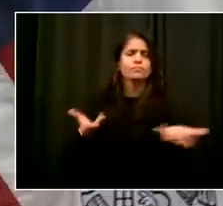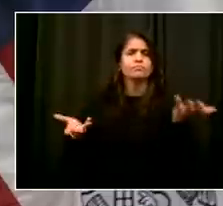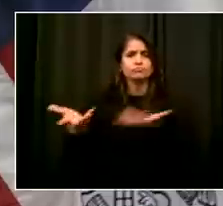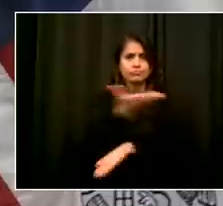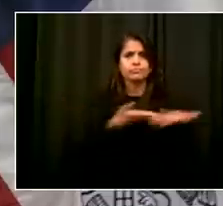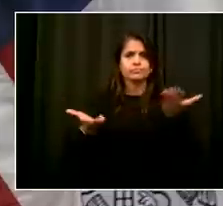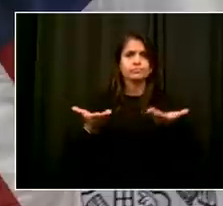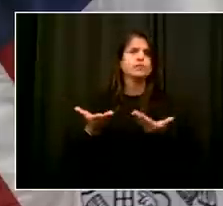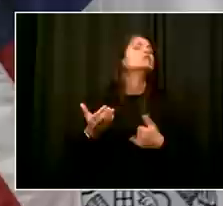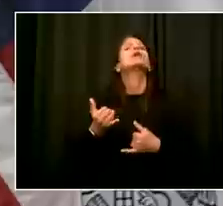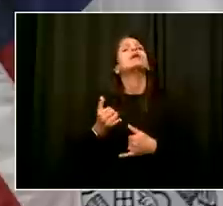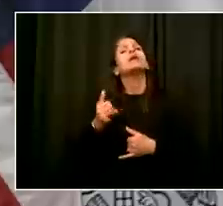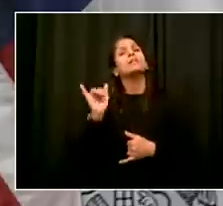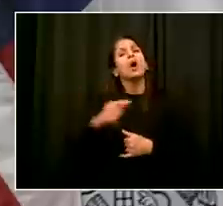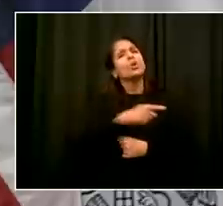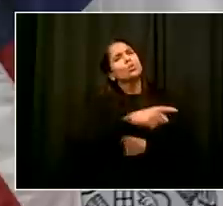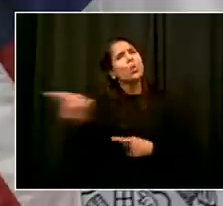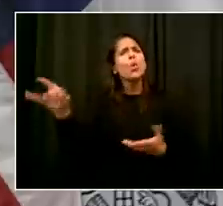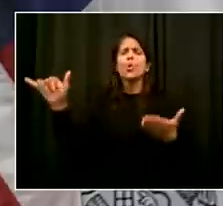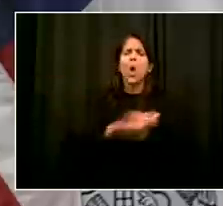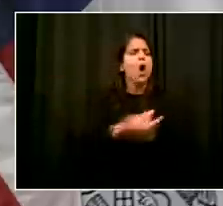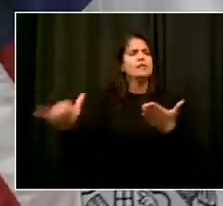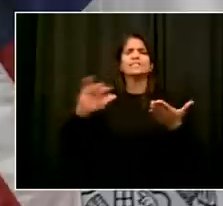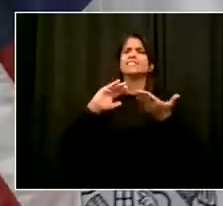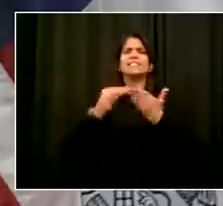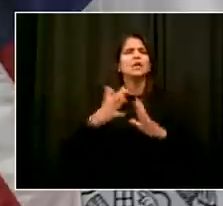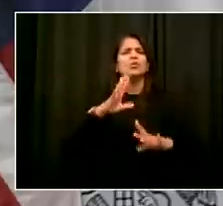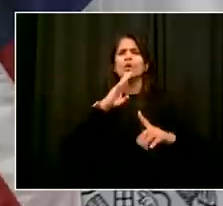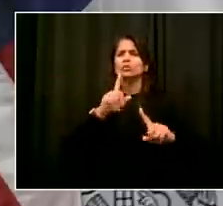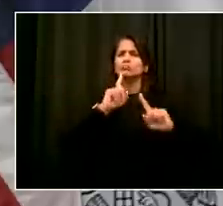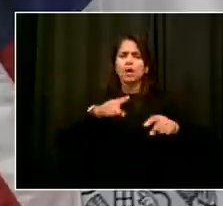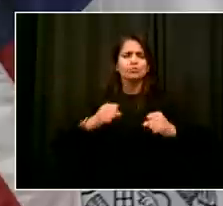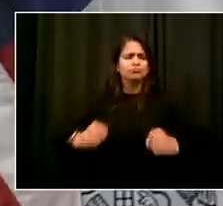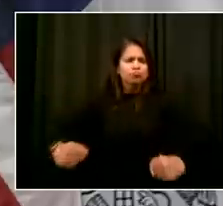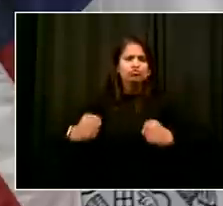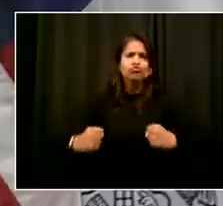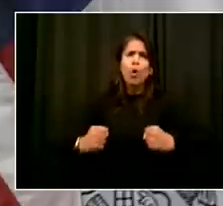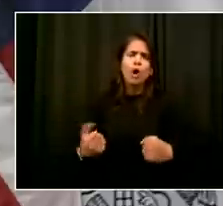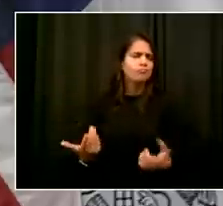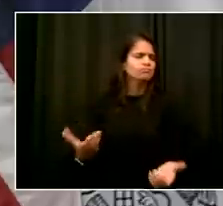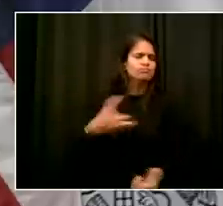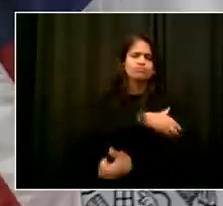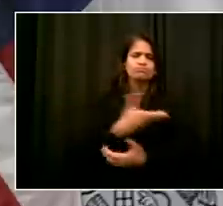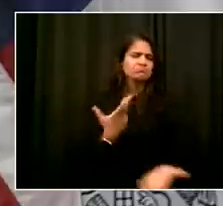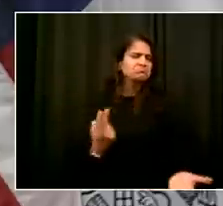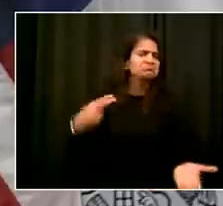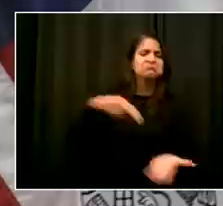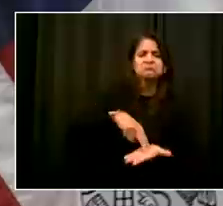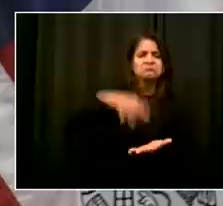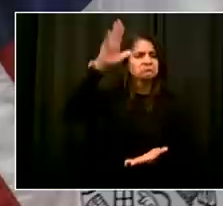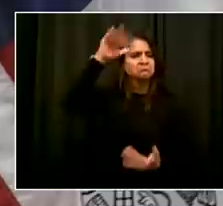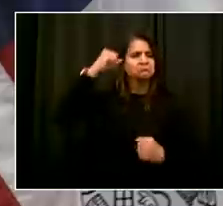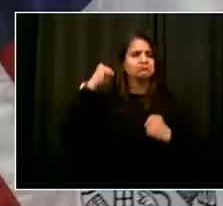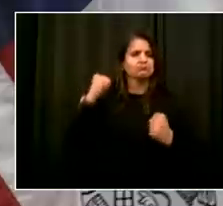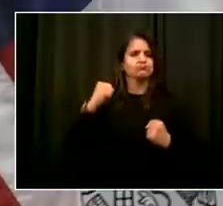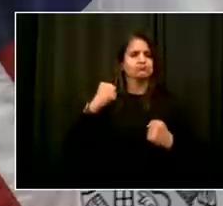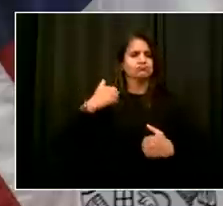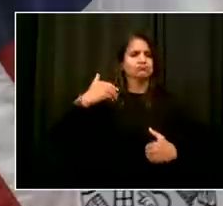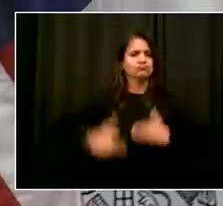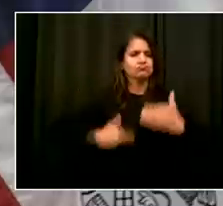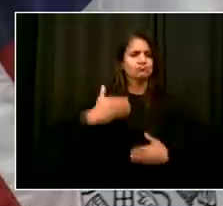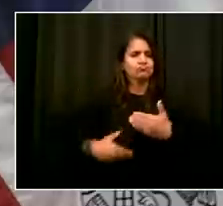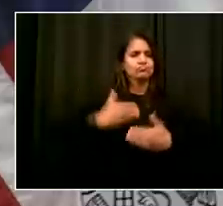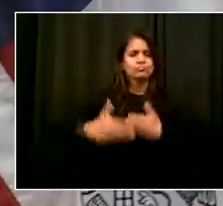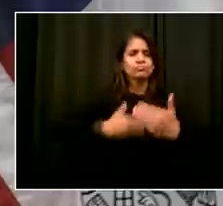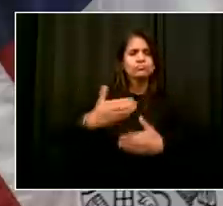have responded so powerfully. But we also have learned how important it is to invest in the ways we support people, and that means our public